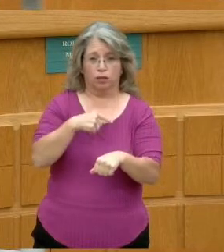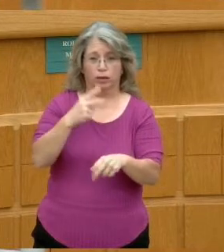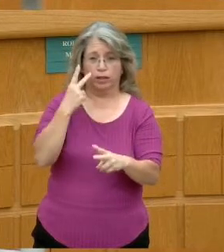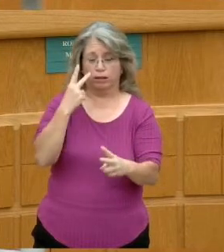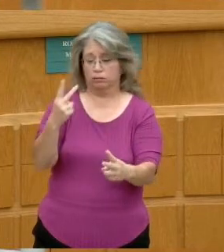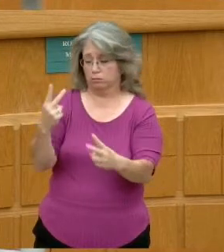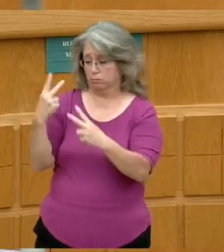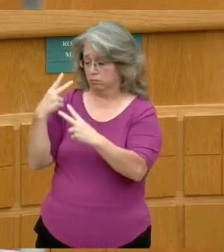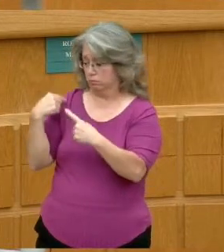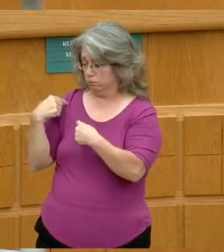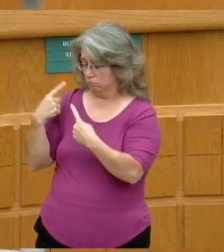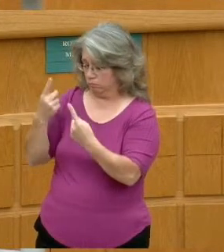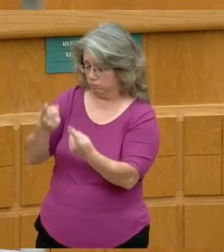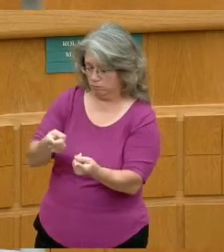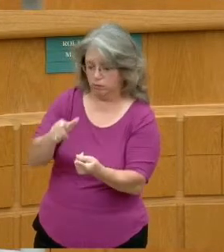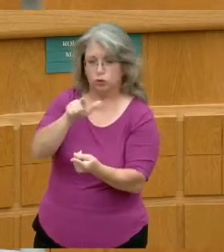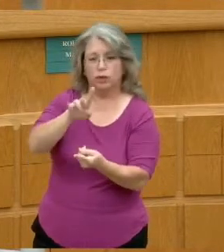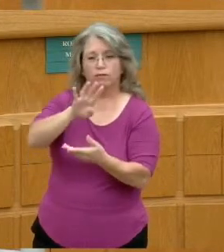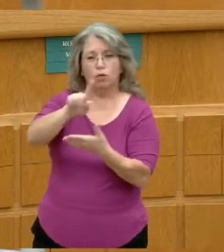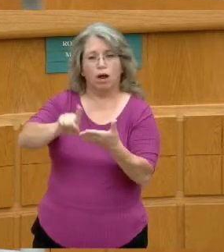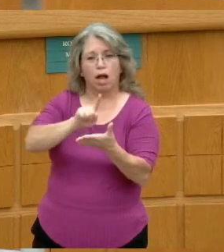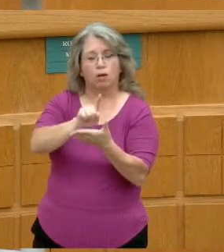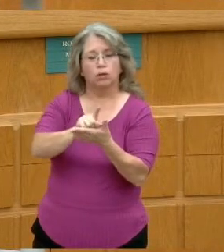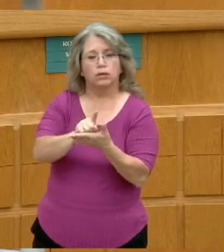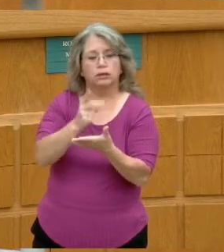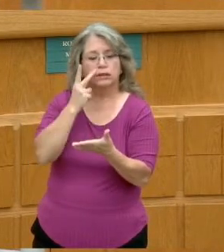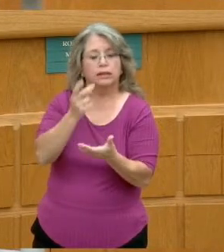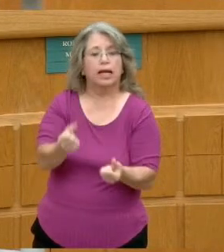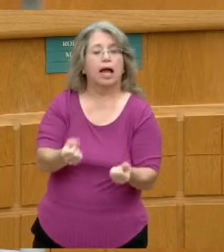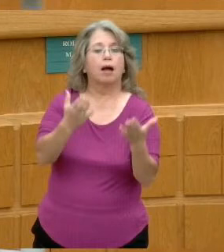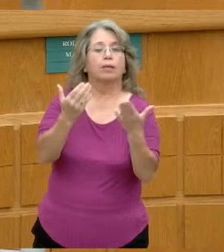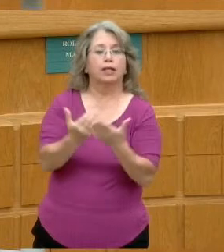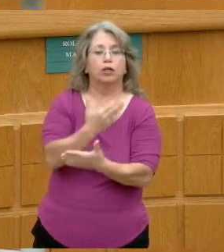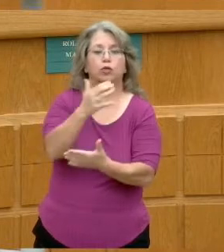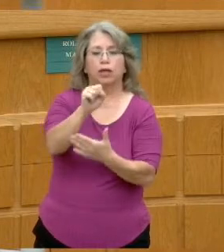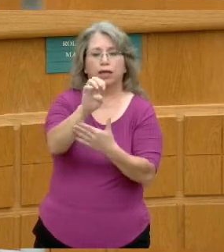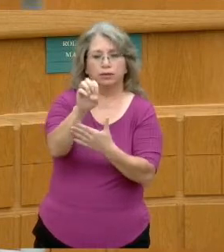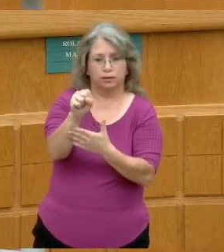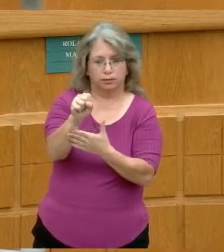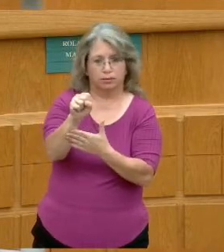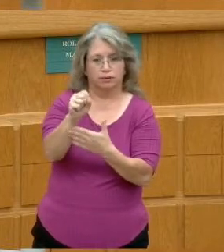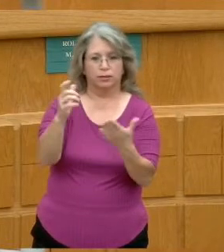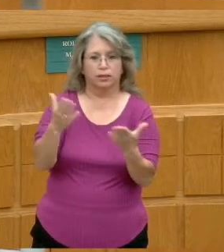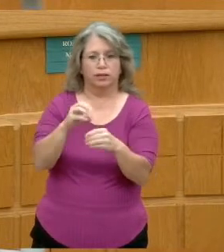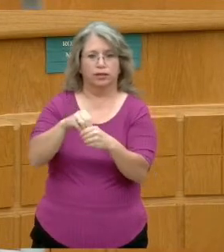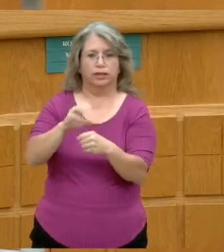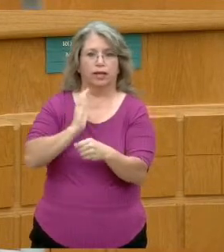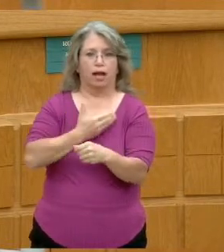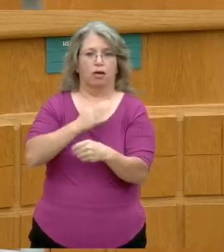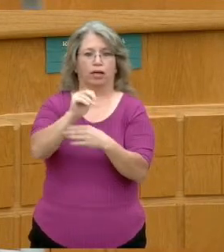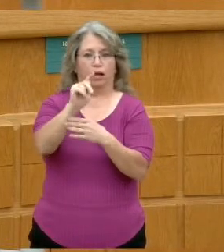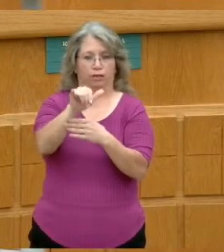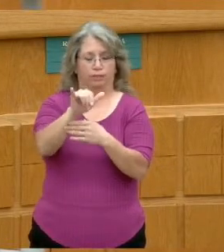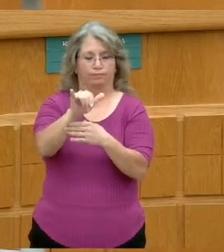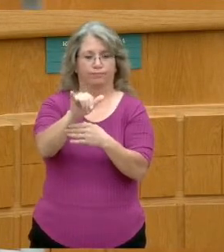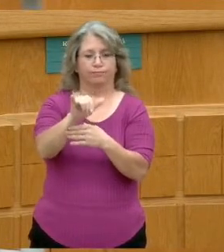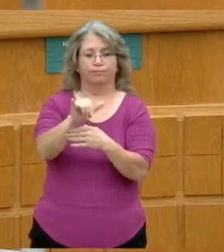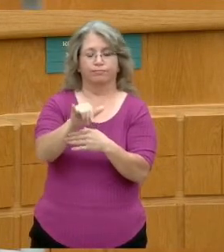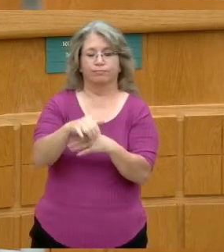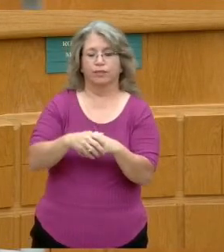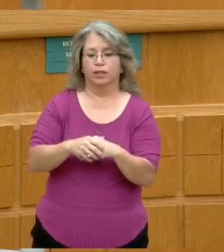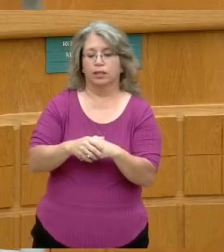to see how many new cases, if any, have we picked up in Nueces County. And so since yesterday at